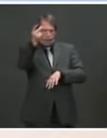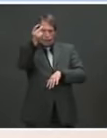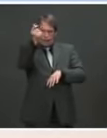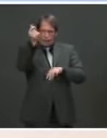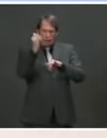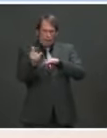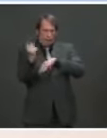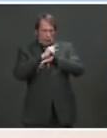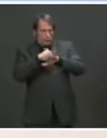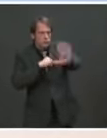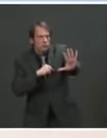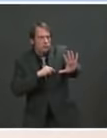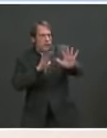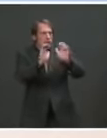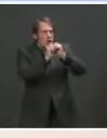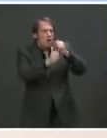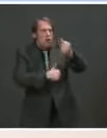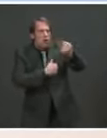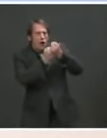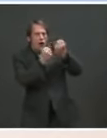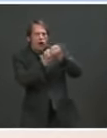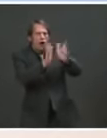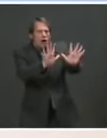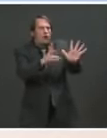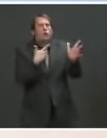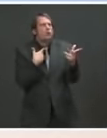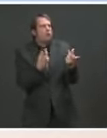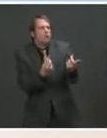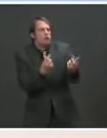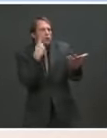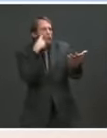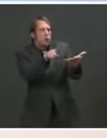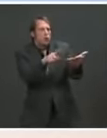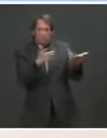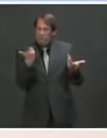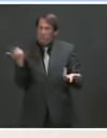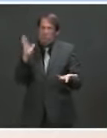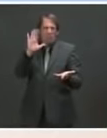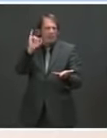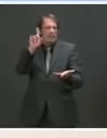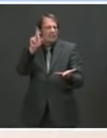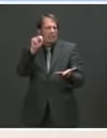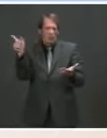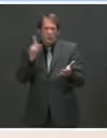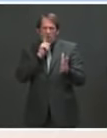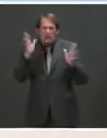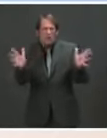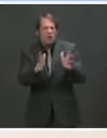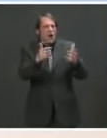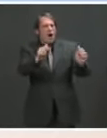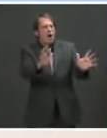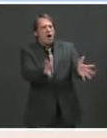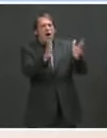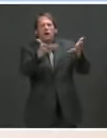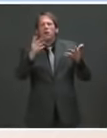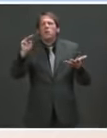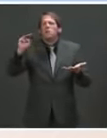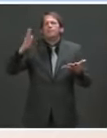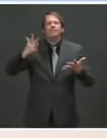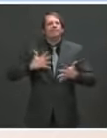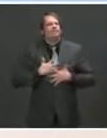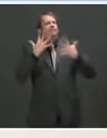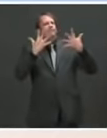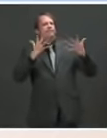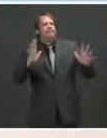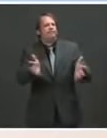to play any role that he could play, boosting morale, asking for more aid, making sure they had the right, were treated